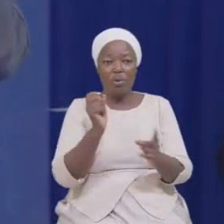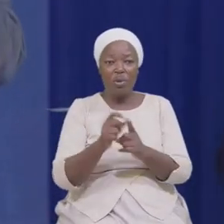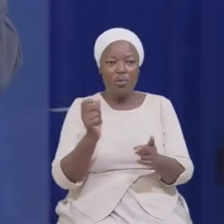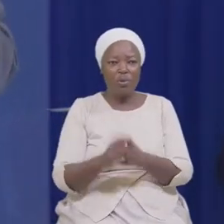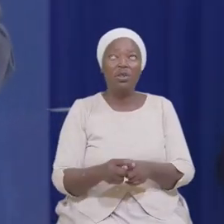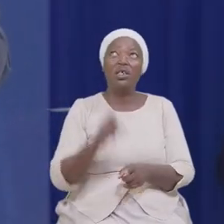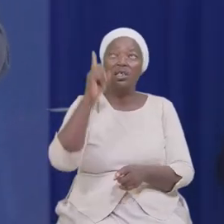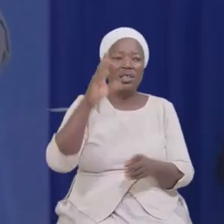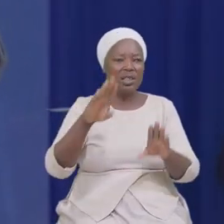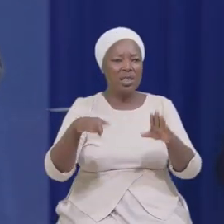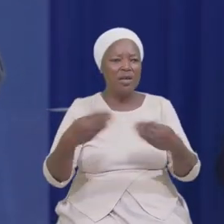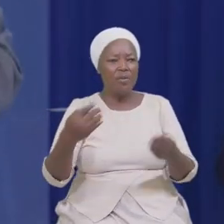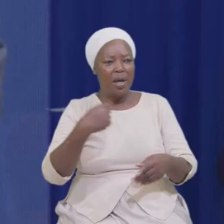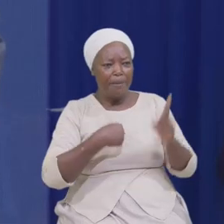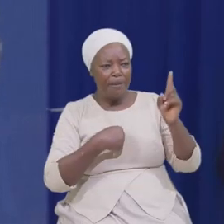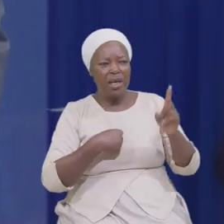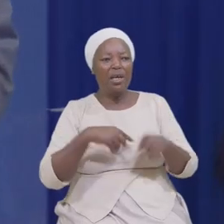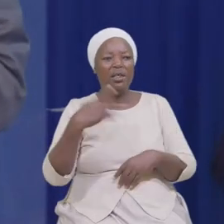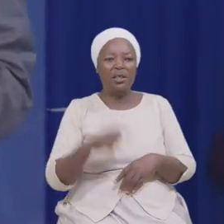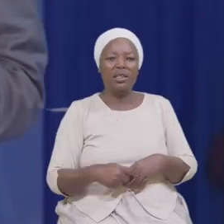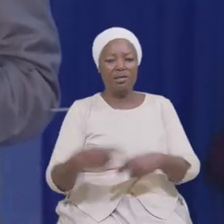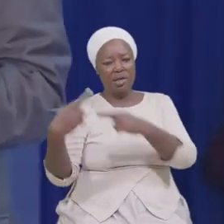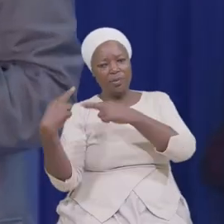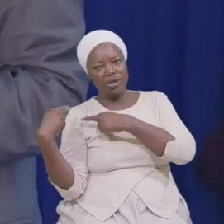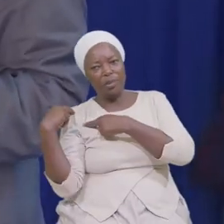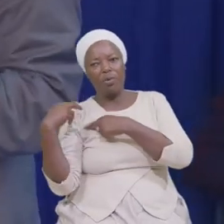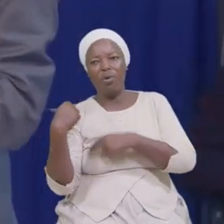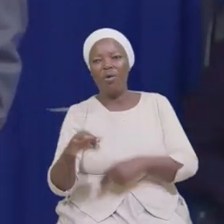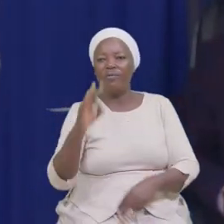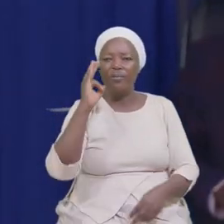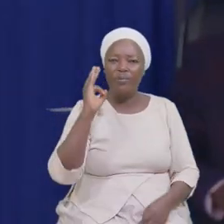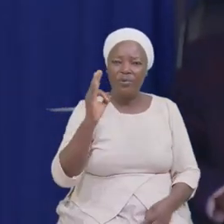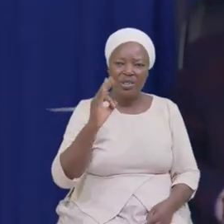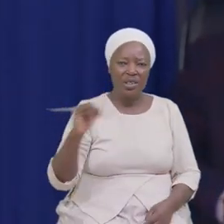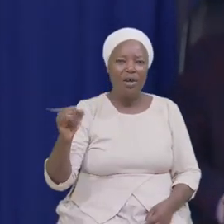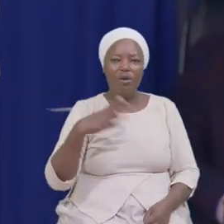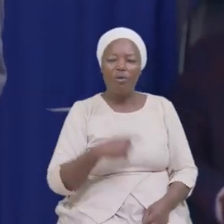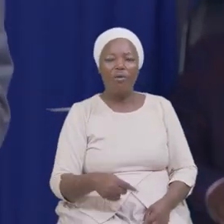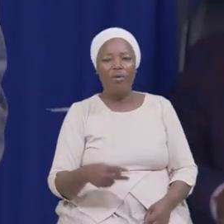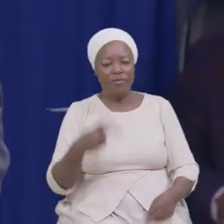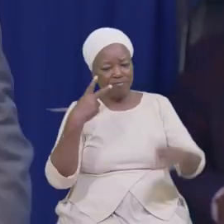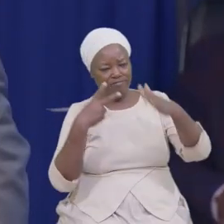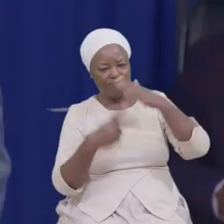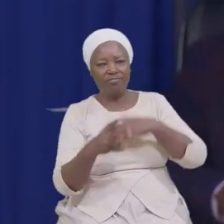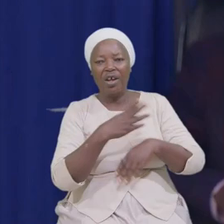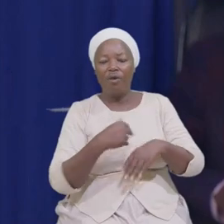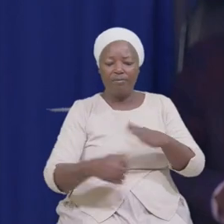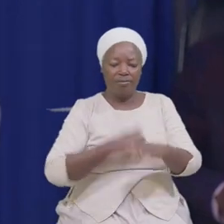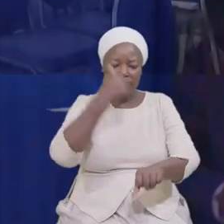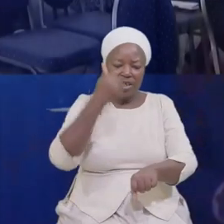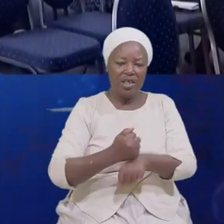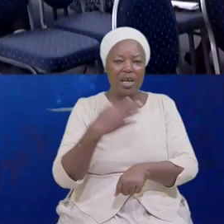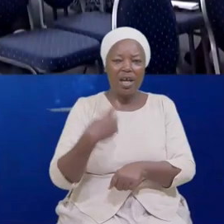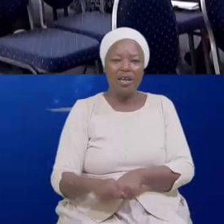is giving me the responsibility of preaching, of professing, of performing the gospel to the